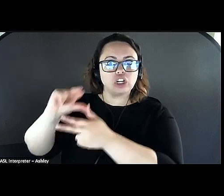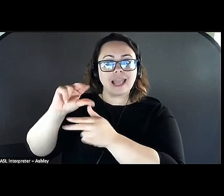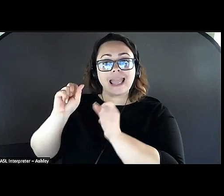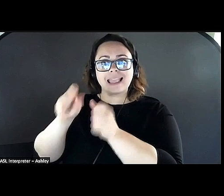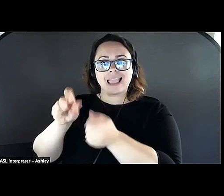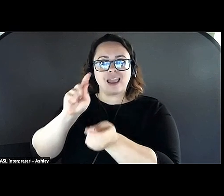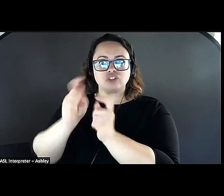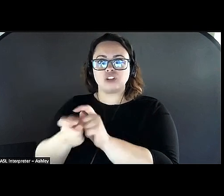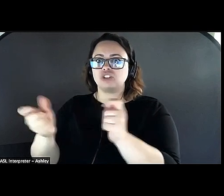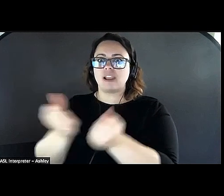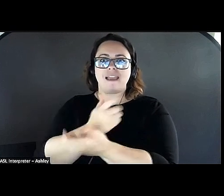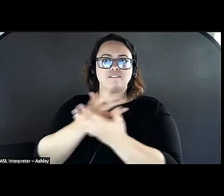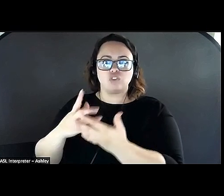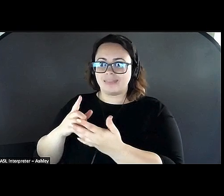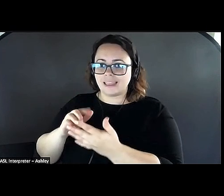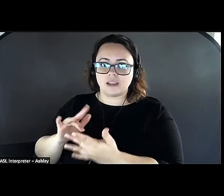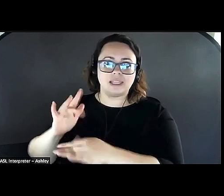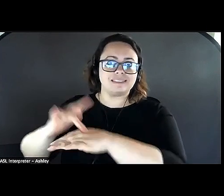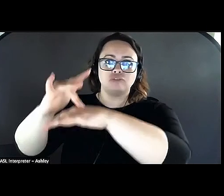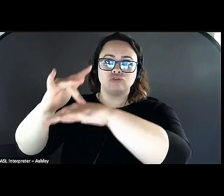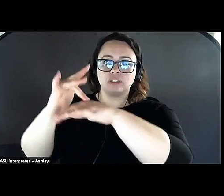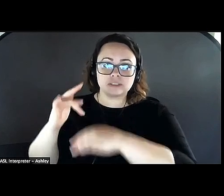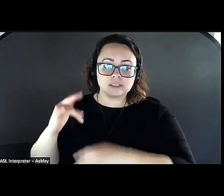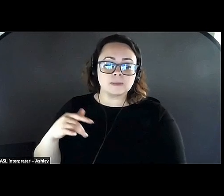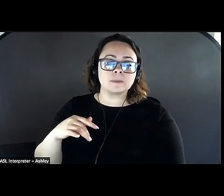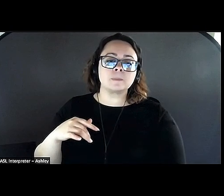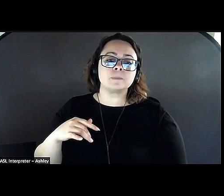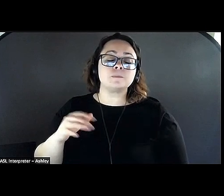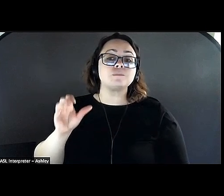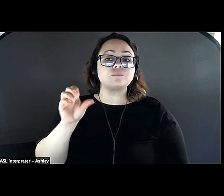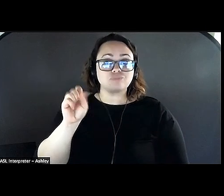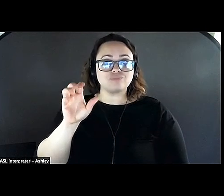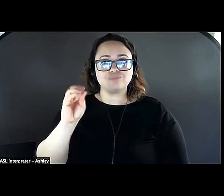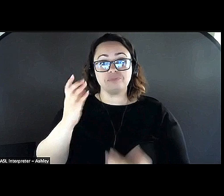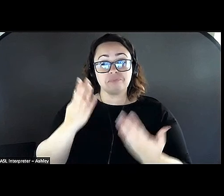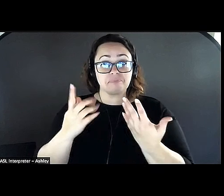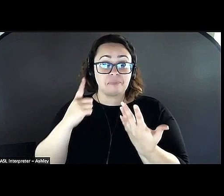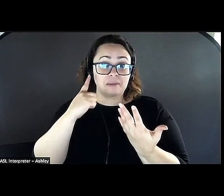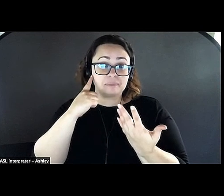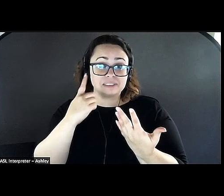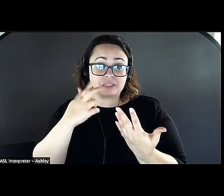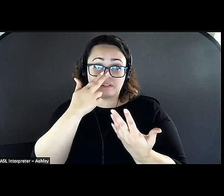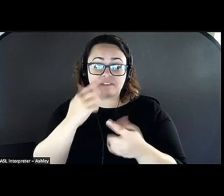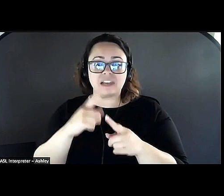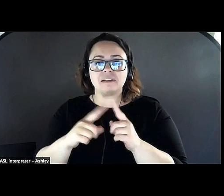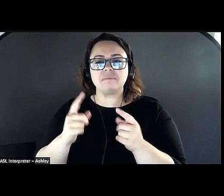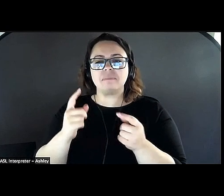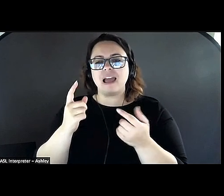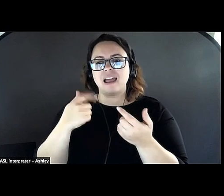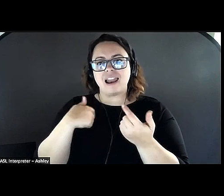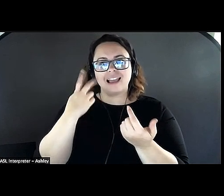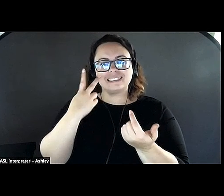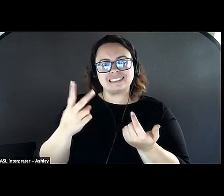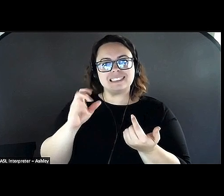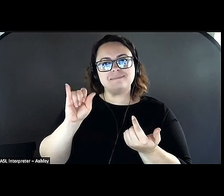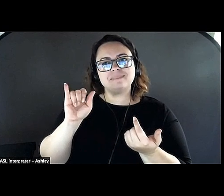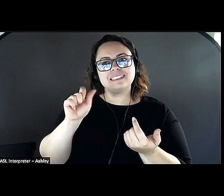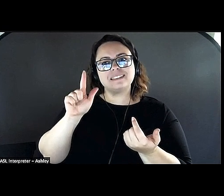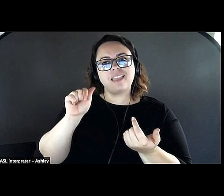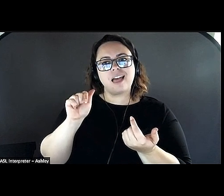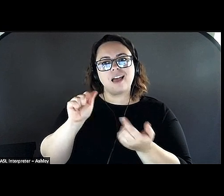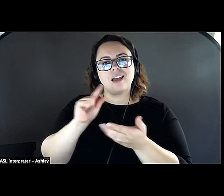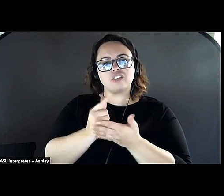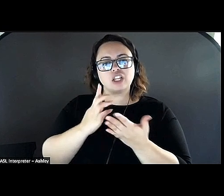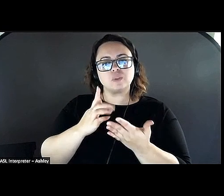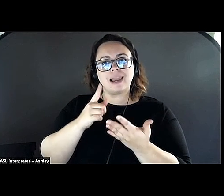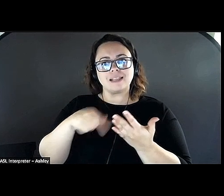changing everything in their path. So it may sound funny, but in many ways, I see our ISLA graduates as those originating